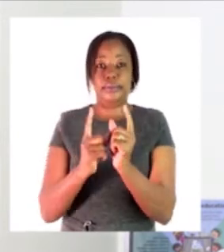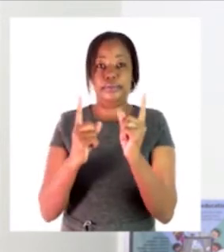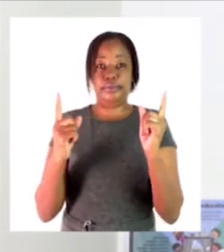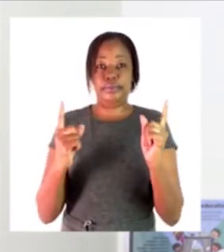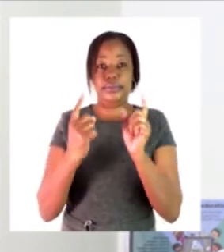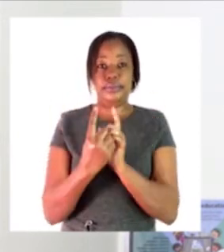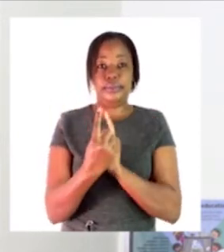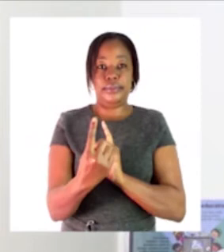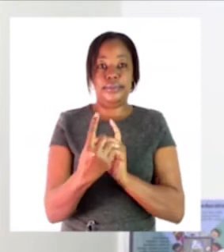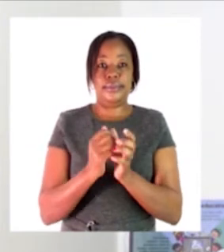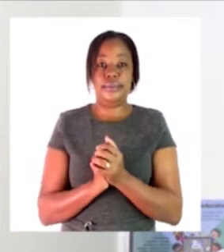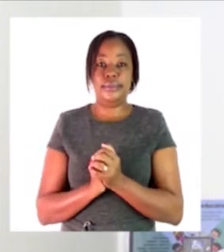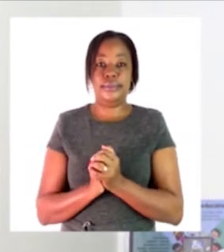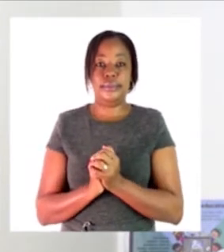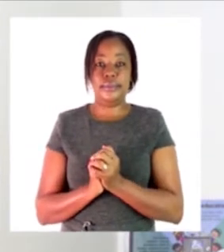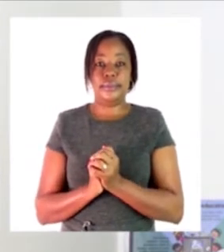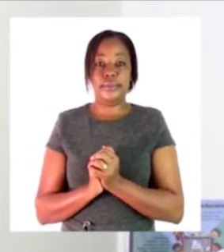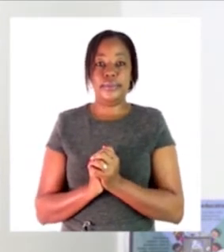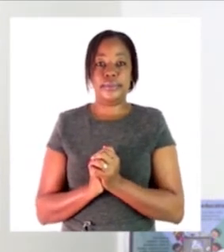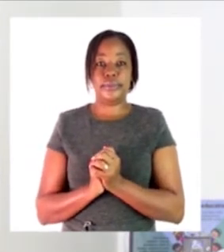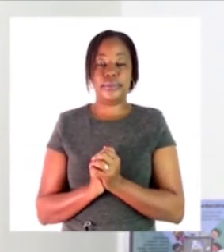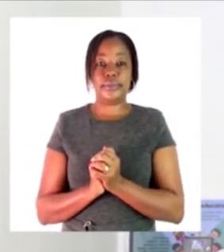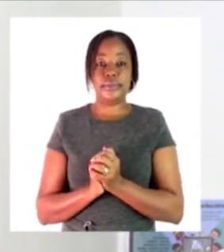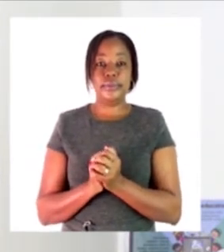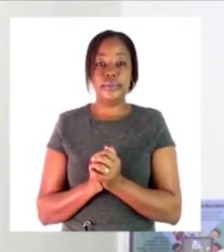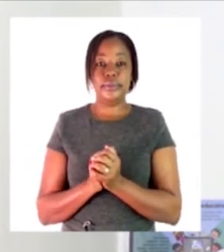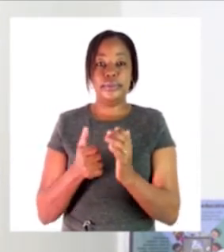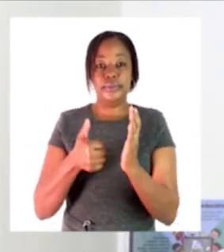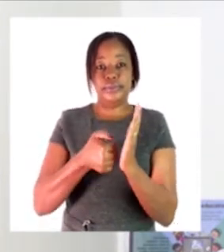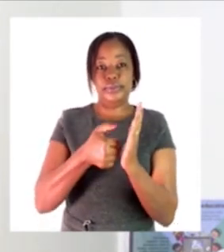or 1.5. Let us sanitize our hands.